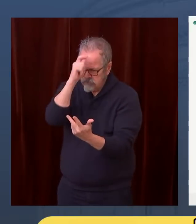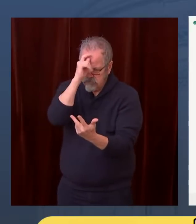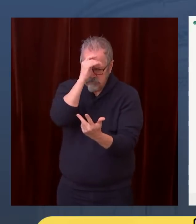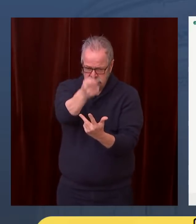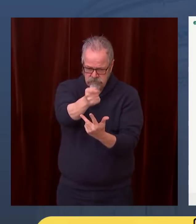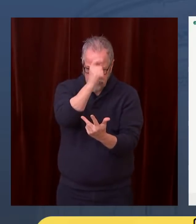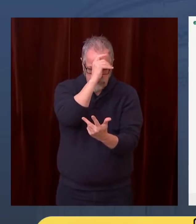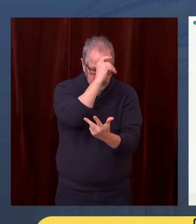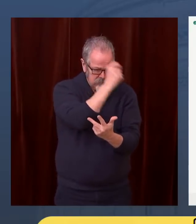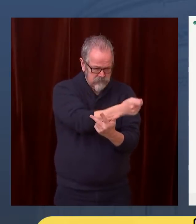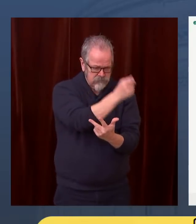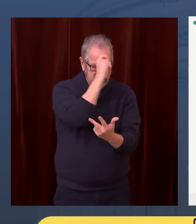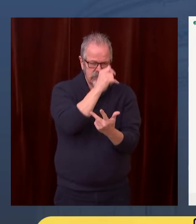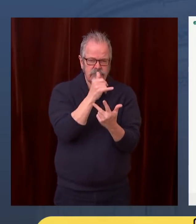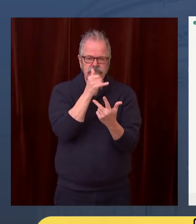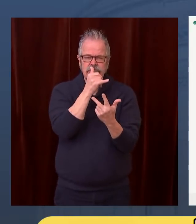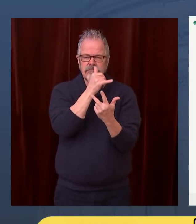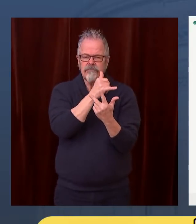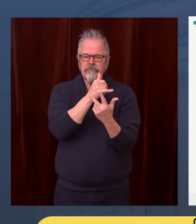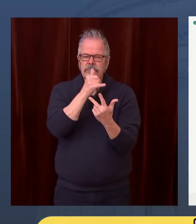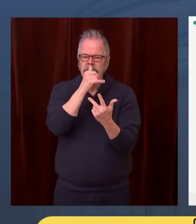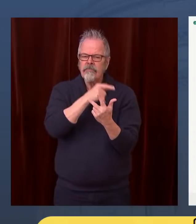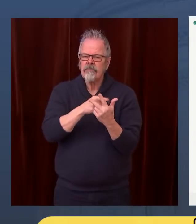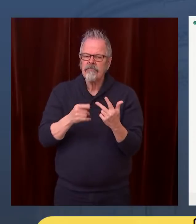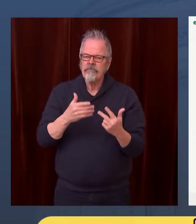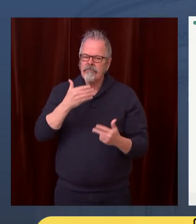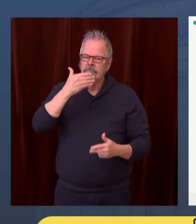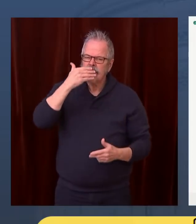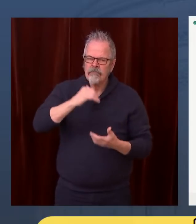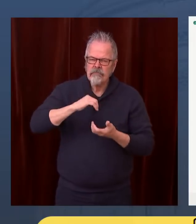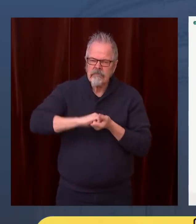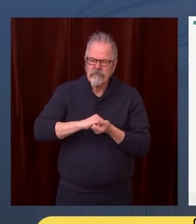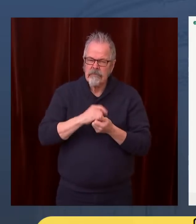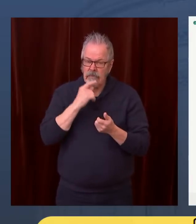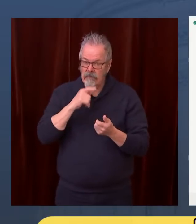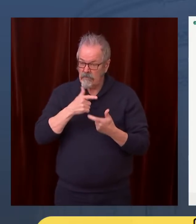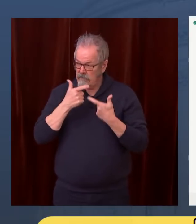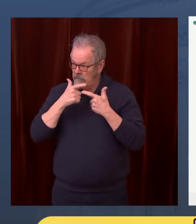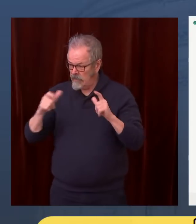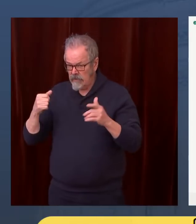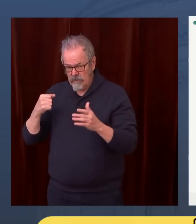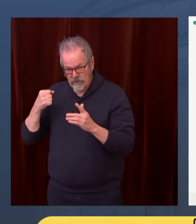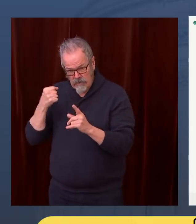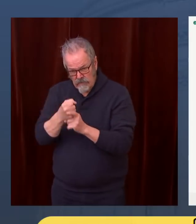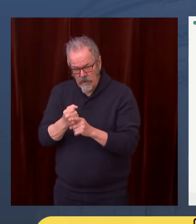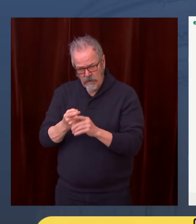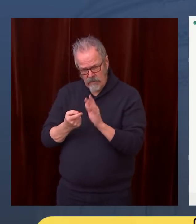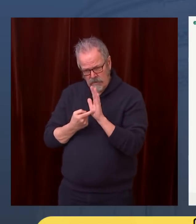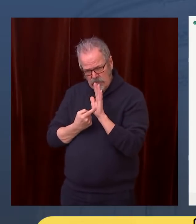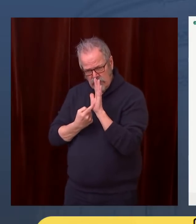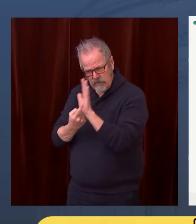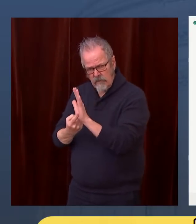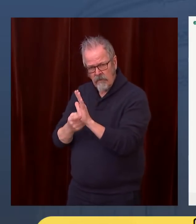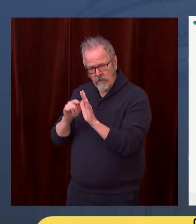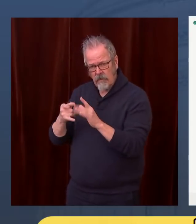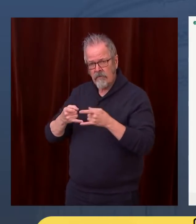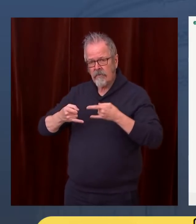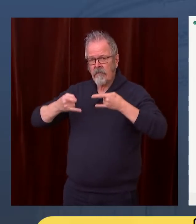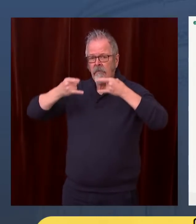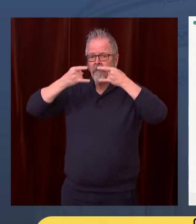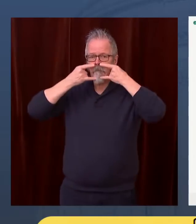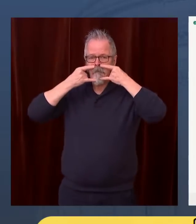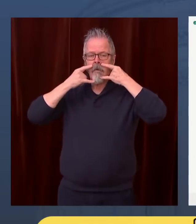and it has had impact, an impact that we understood to be a reality when masks were really just one of the only things we